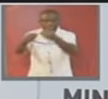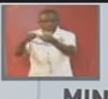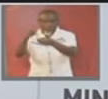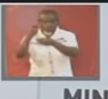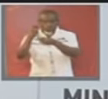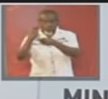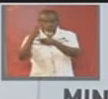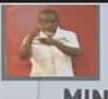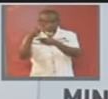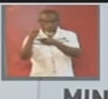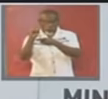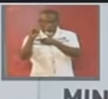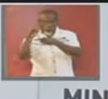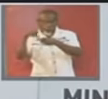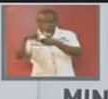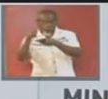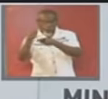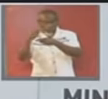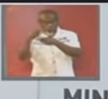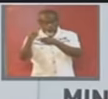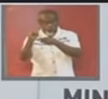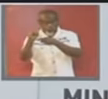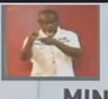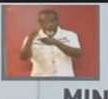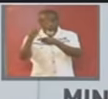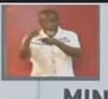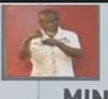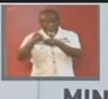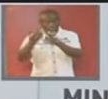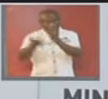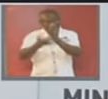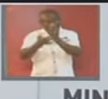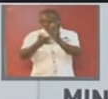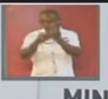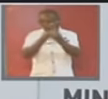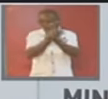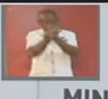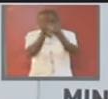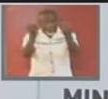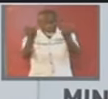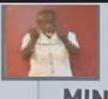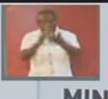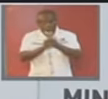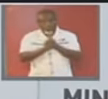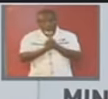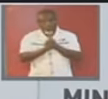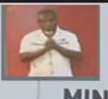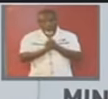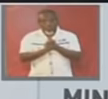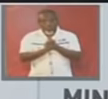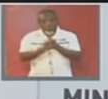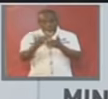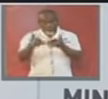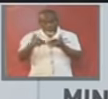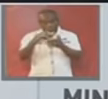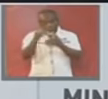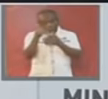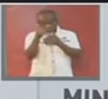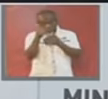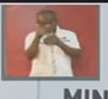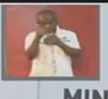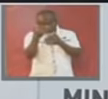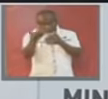quality, safety, and efficacy of the vaccine. So there are actually 10 ingredients in the